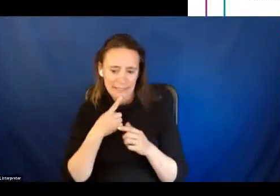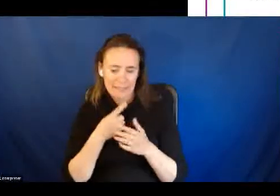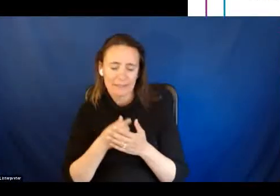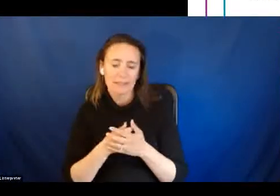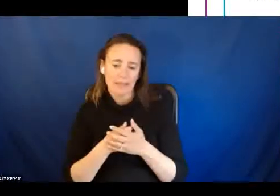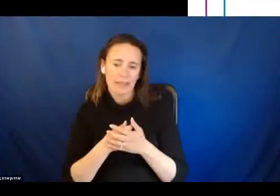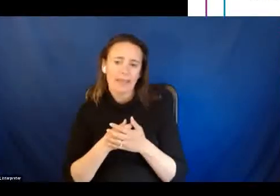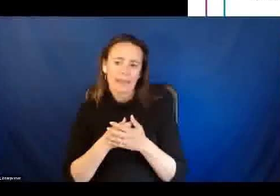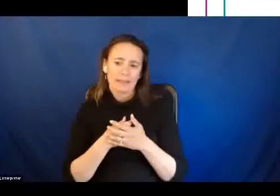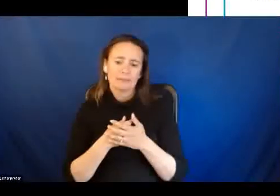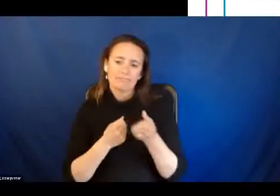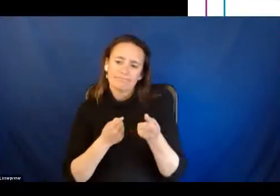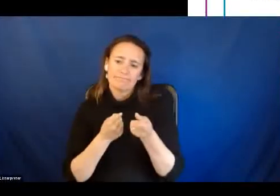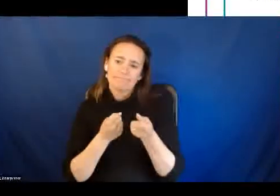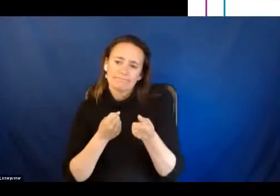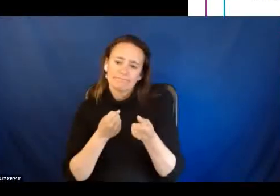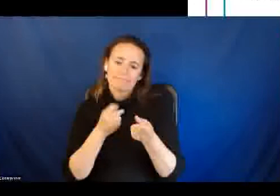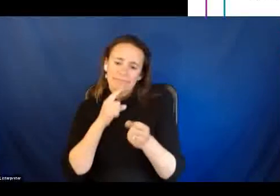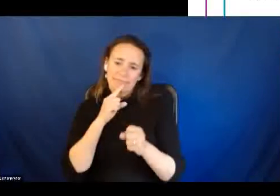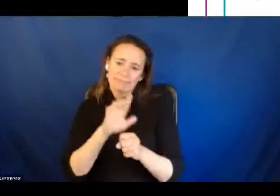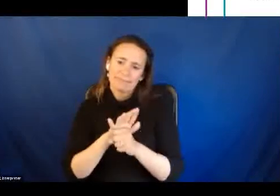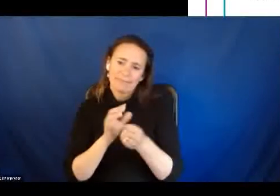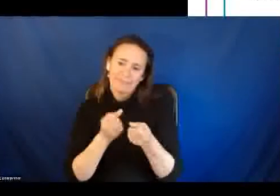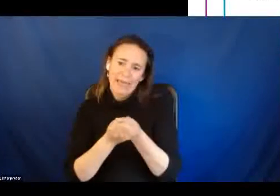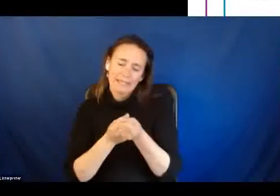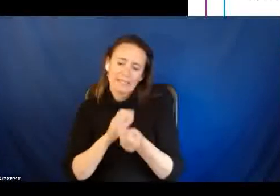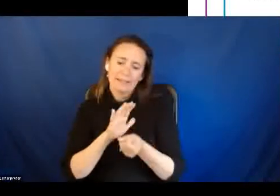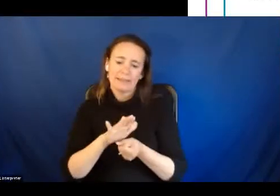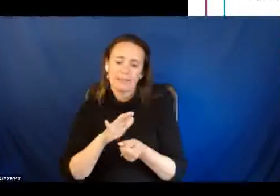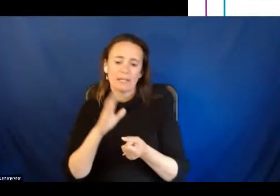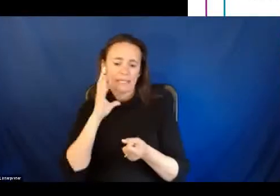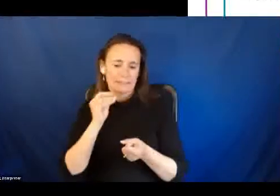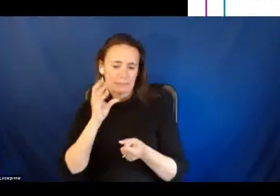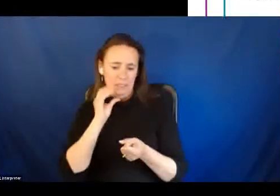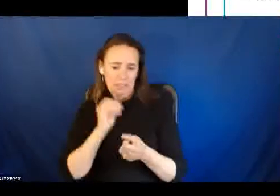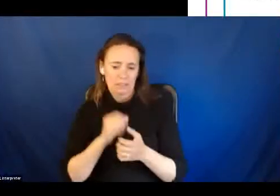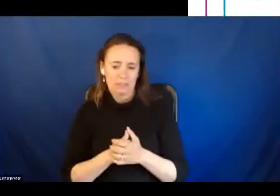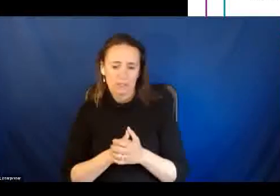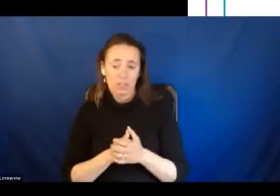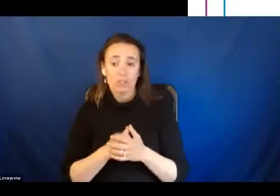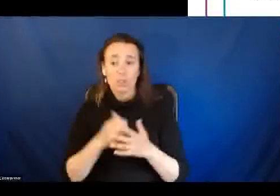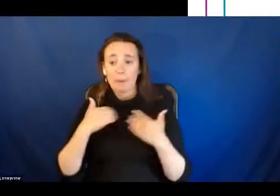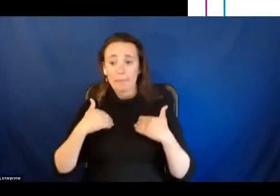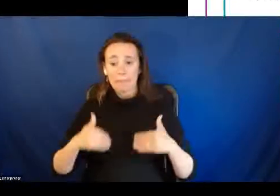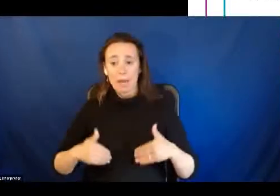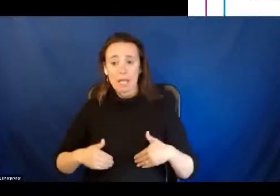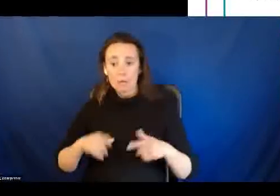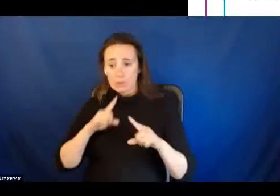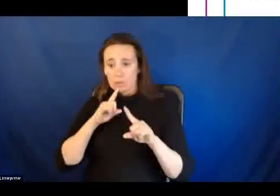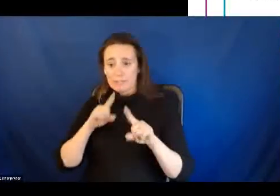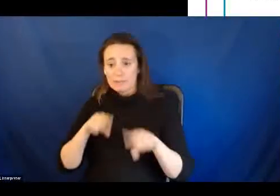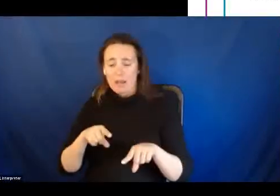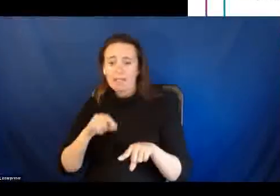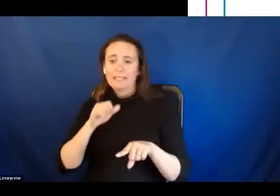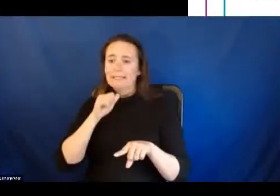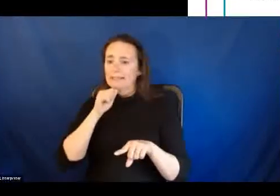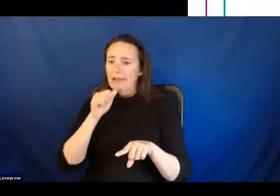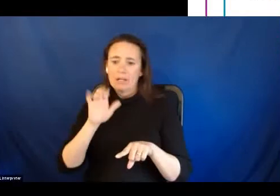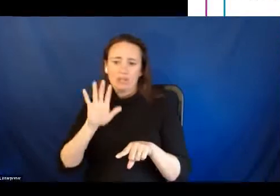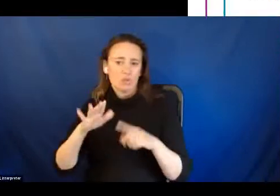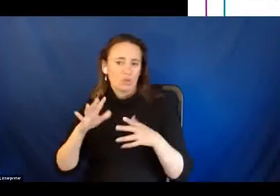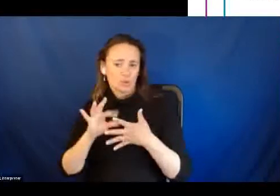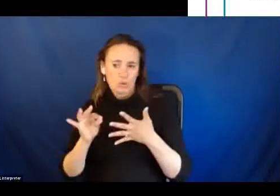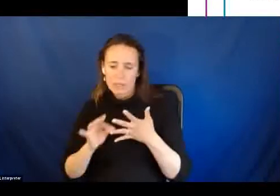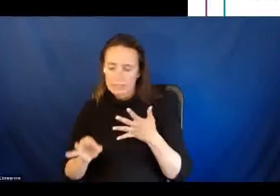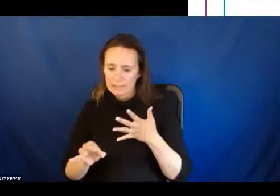and what's happening to them. Your body was responding, not your choice. Absolutely, right? Talking about that triggered. There's nothing to be embarrassed about. That